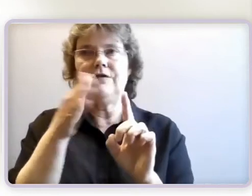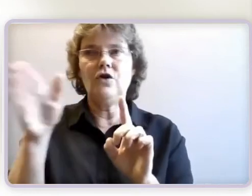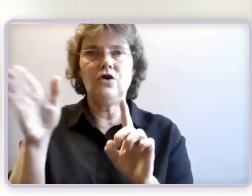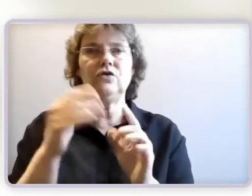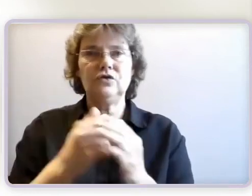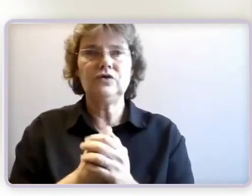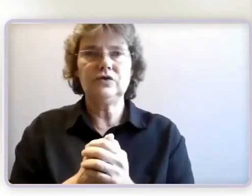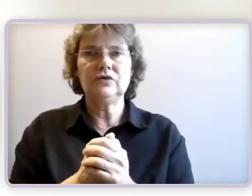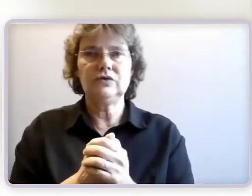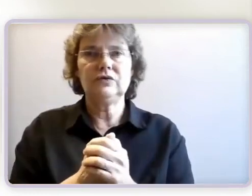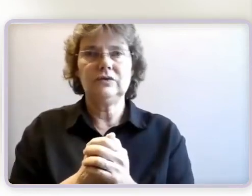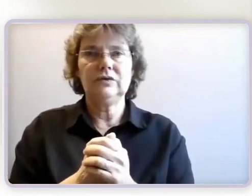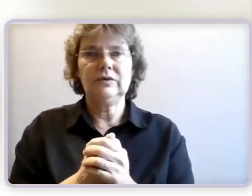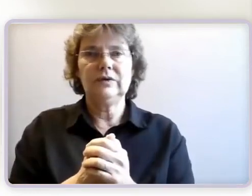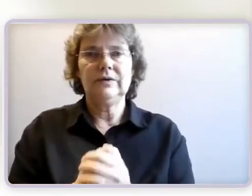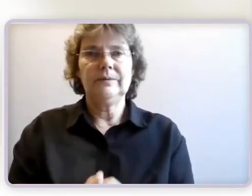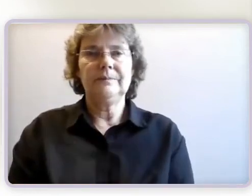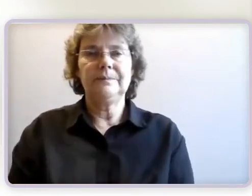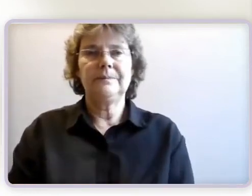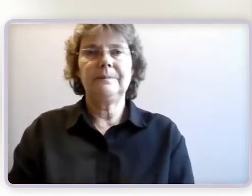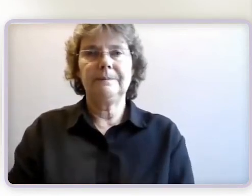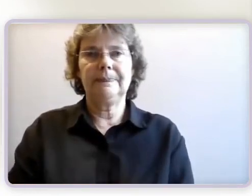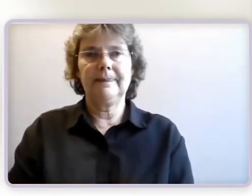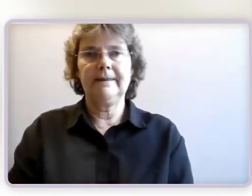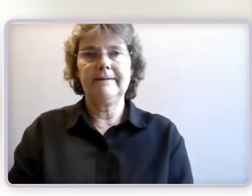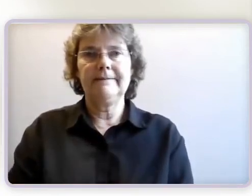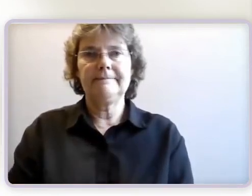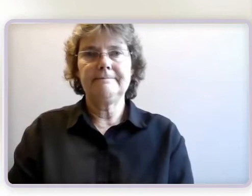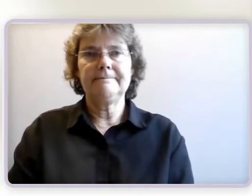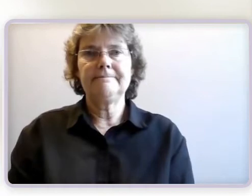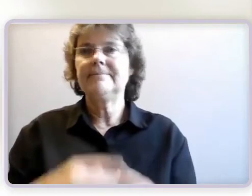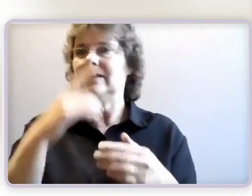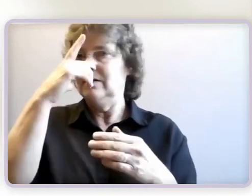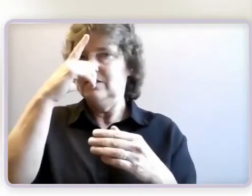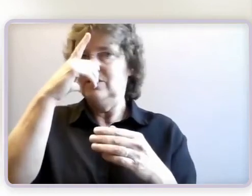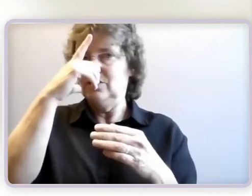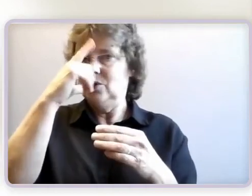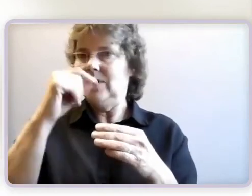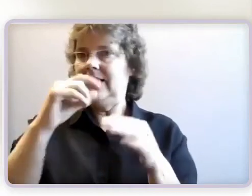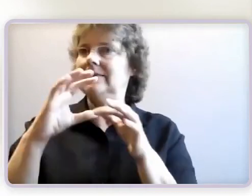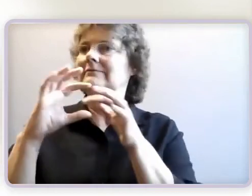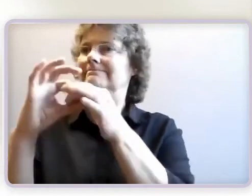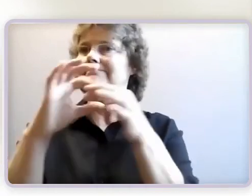So as we've already talked about, we can make connections to other services where appropriate.